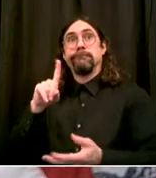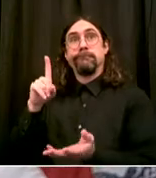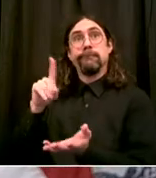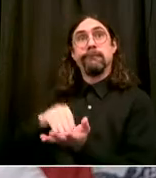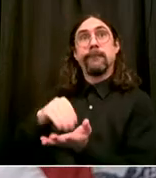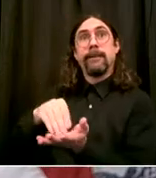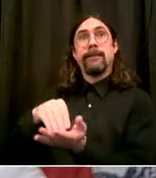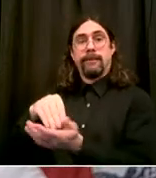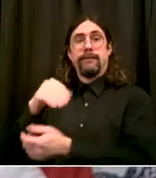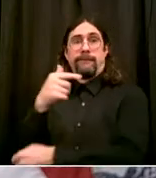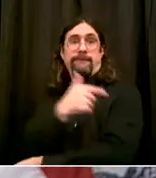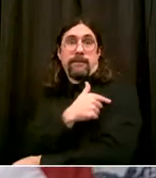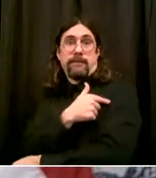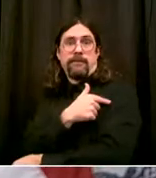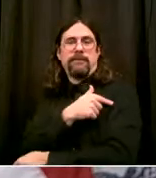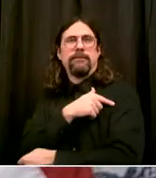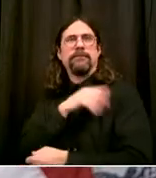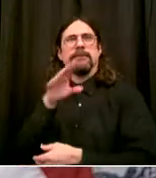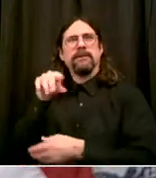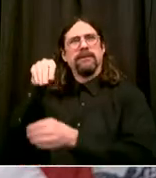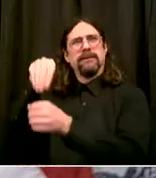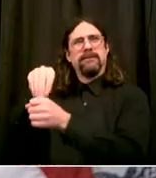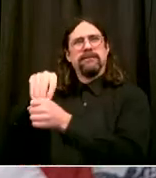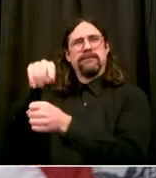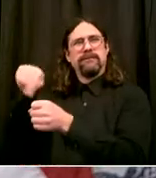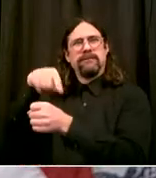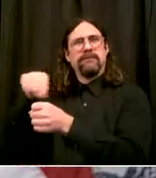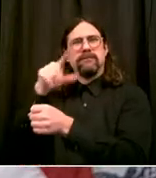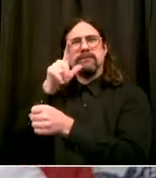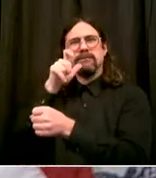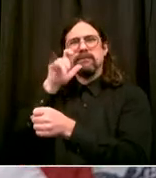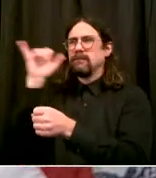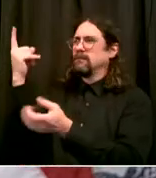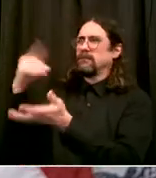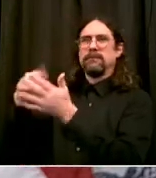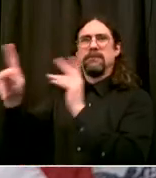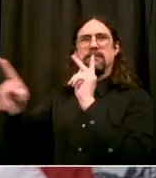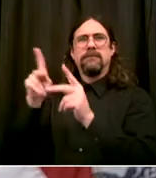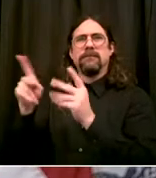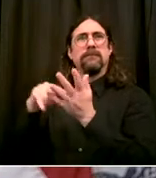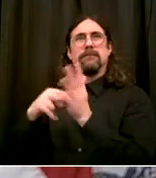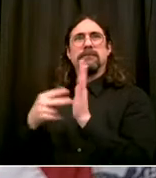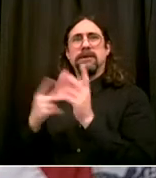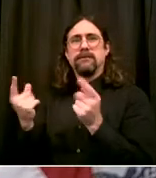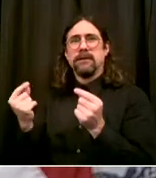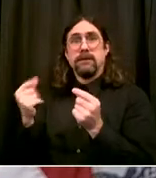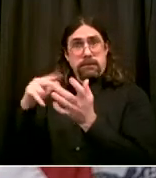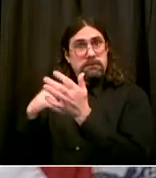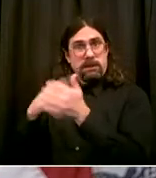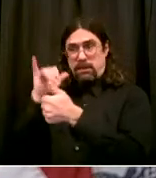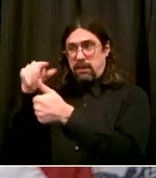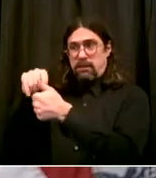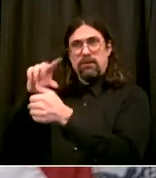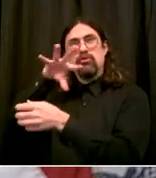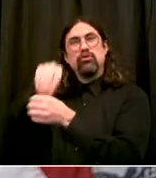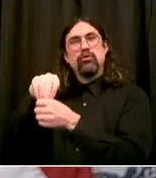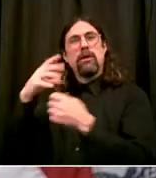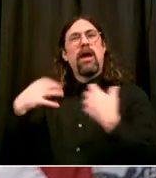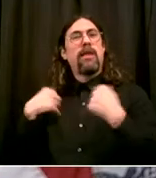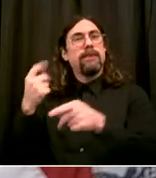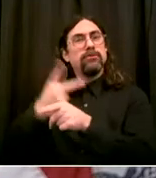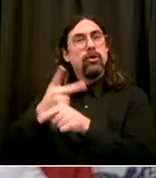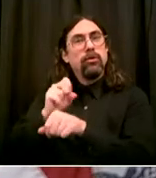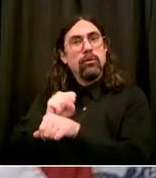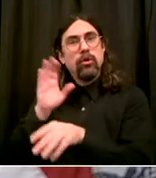is this going to be by appointment, or is it just going to be people line up? And kind of where are the numbers going to come